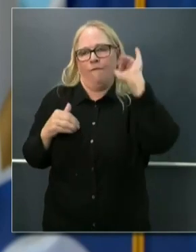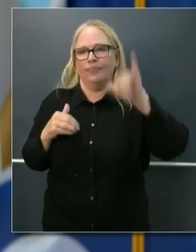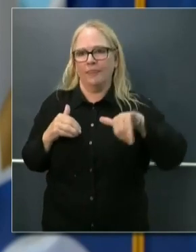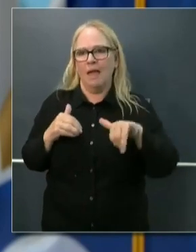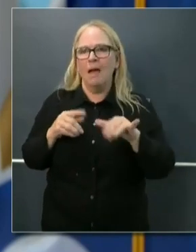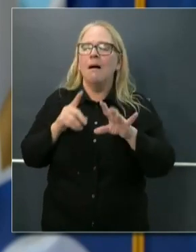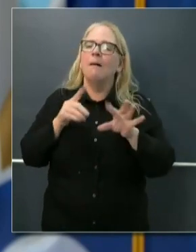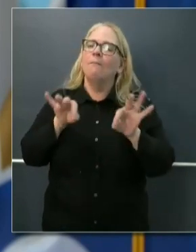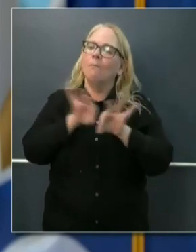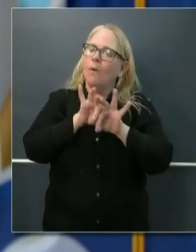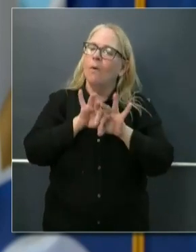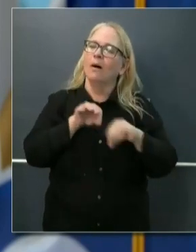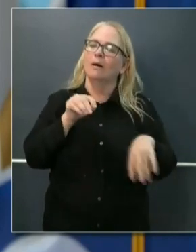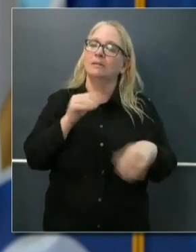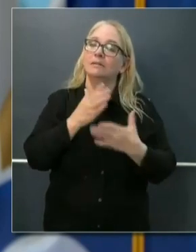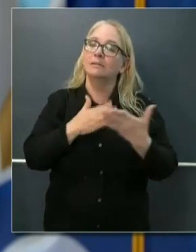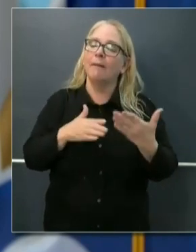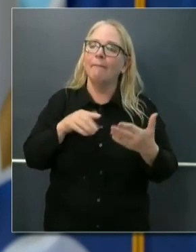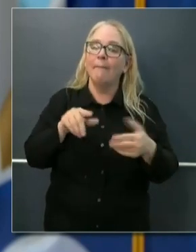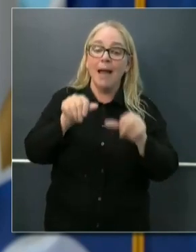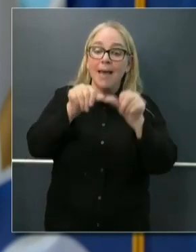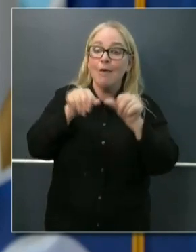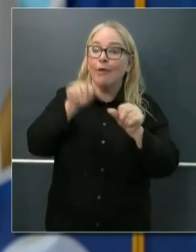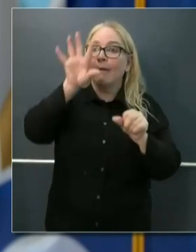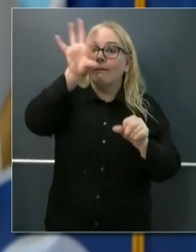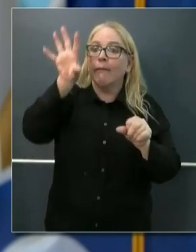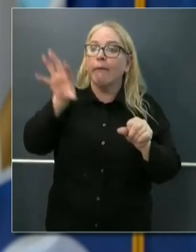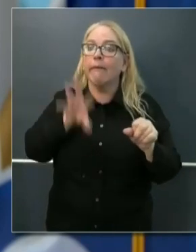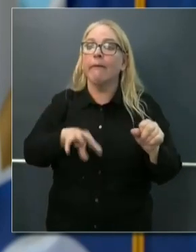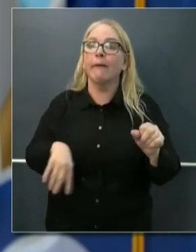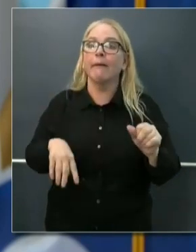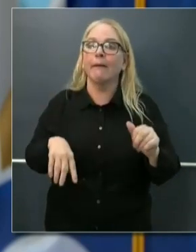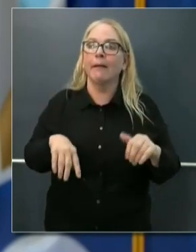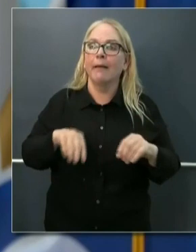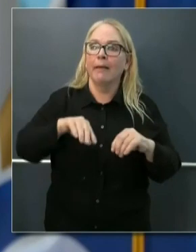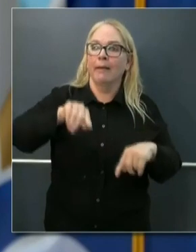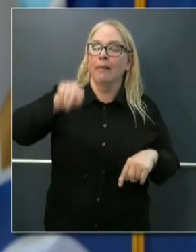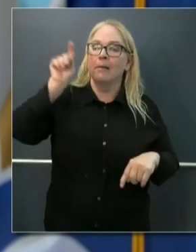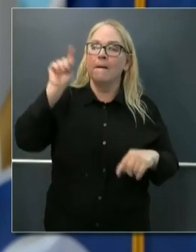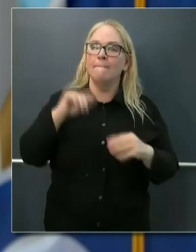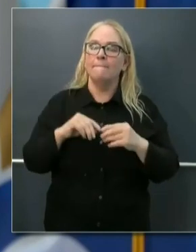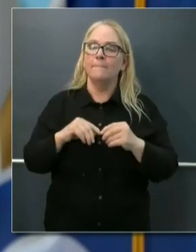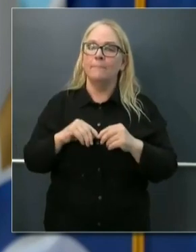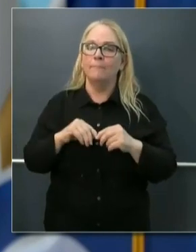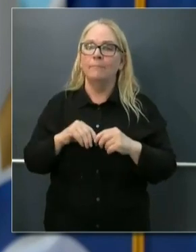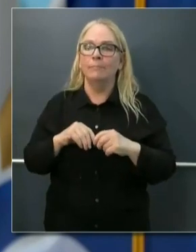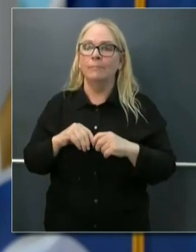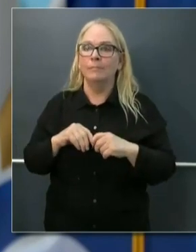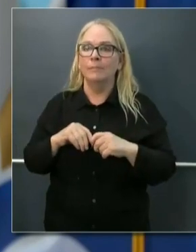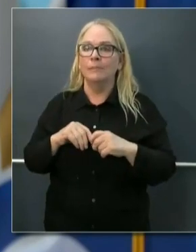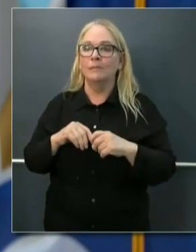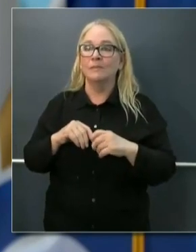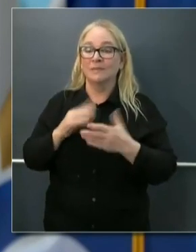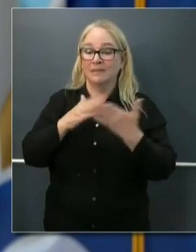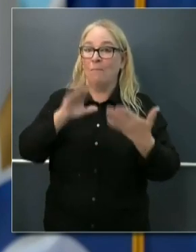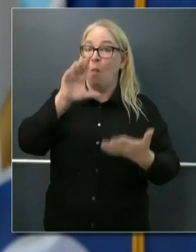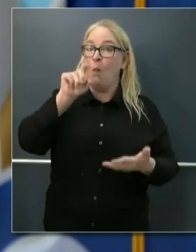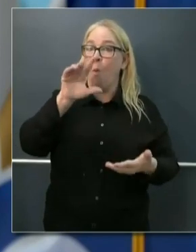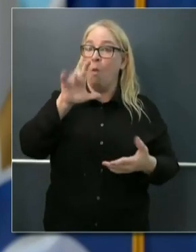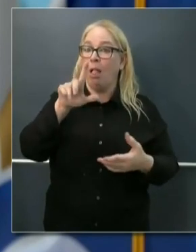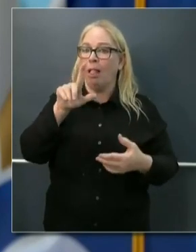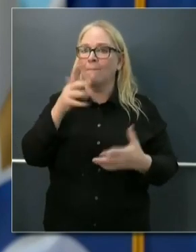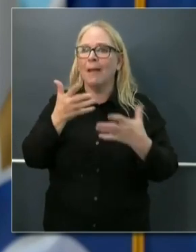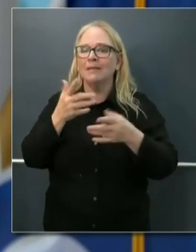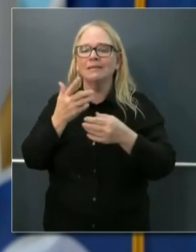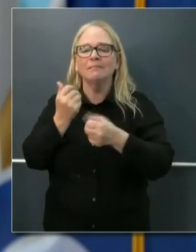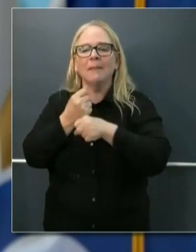recognizing regionalism and how local conditions are distinctive from one another. All the information I